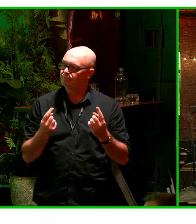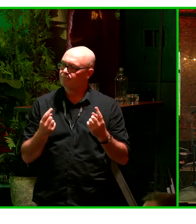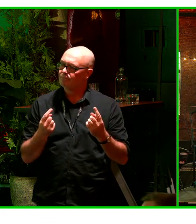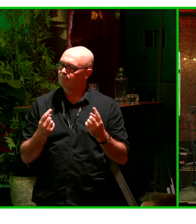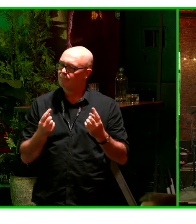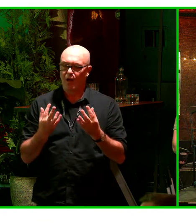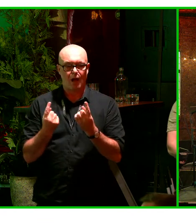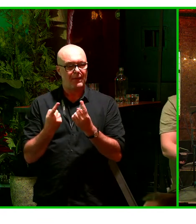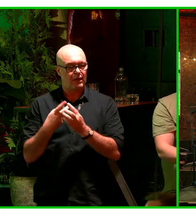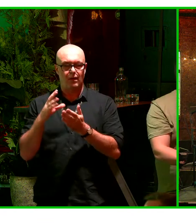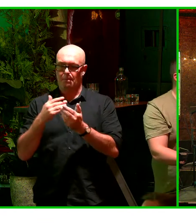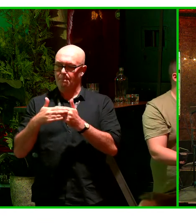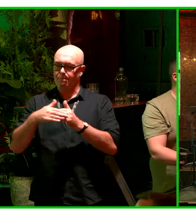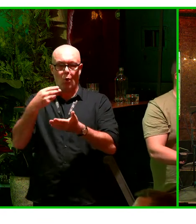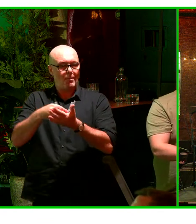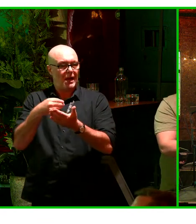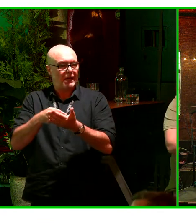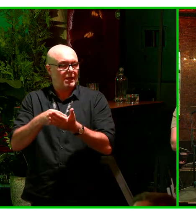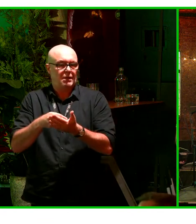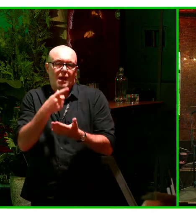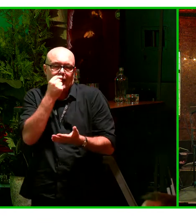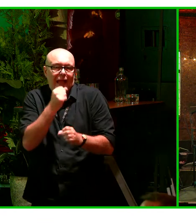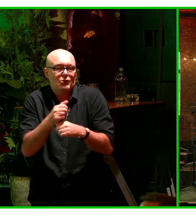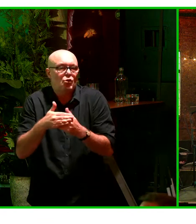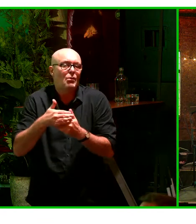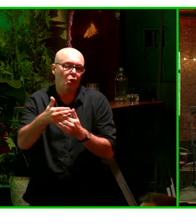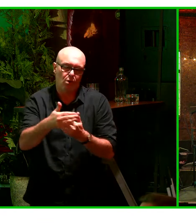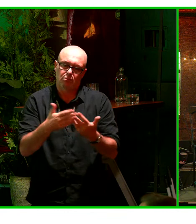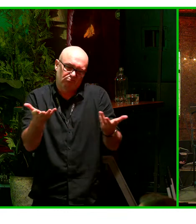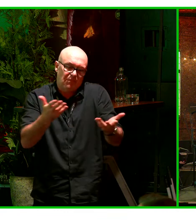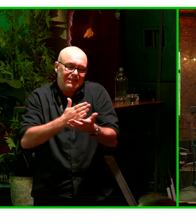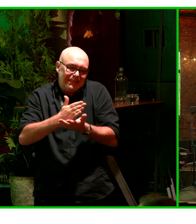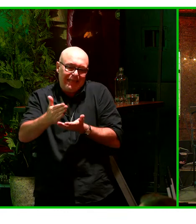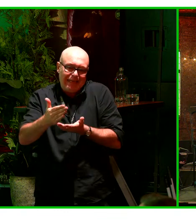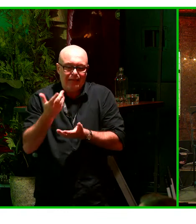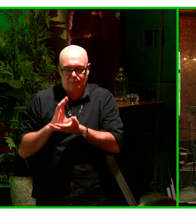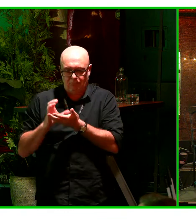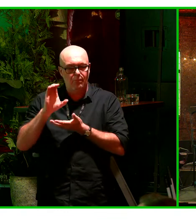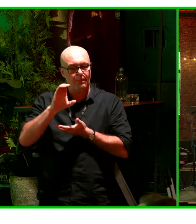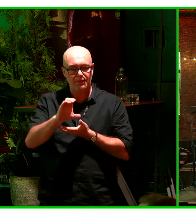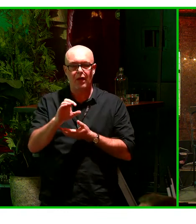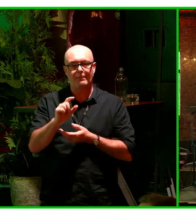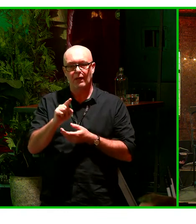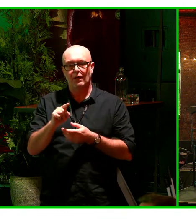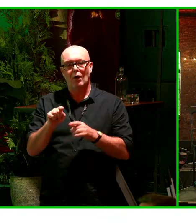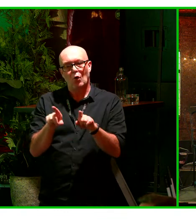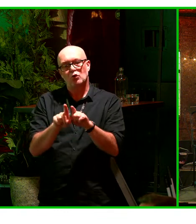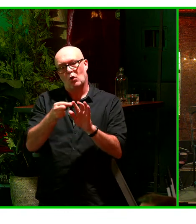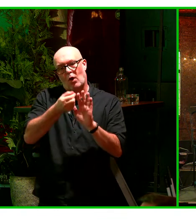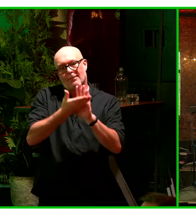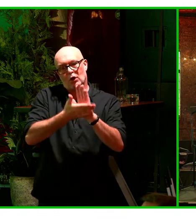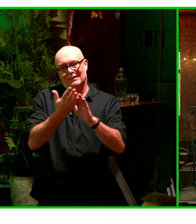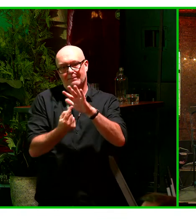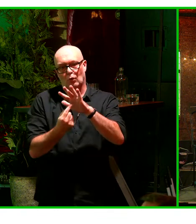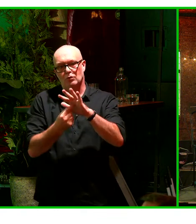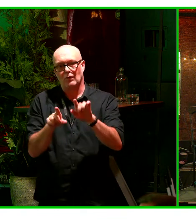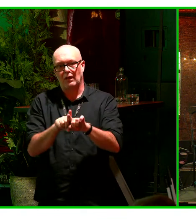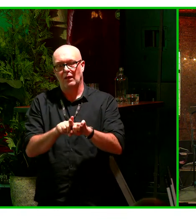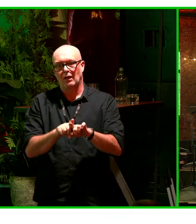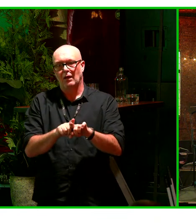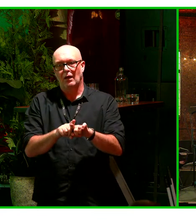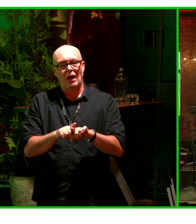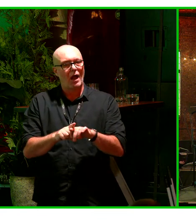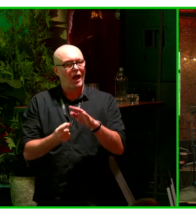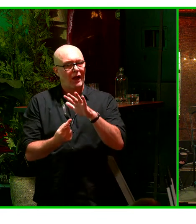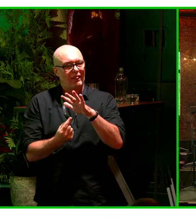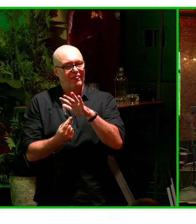things like money, the more money you've got, the more you can do. And there is a problem there. But I also think policy is important. And the thing that struck